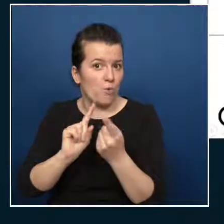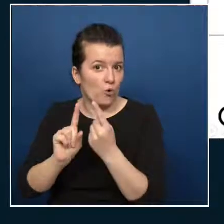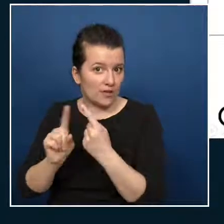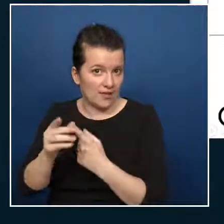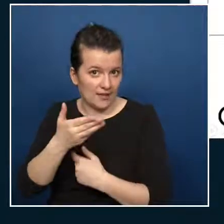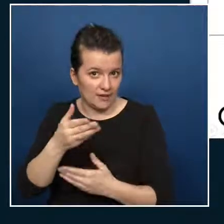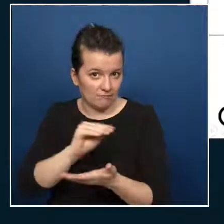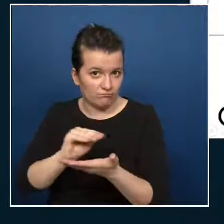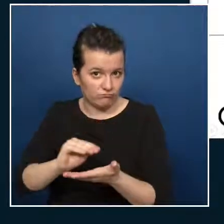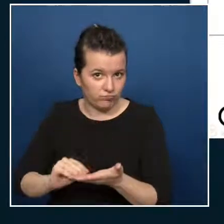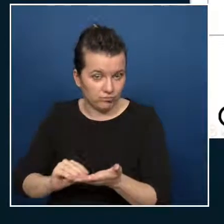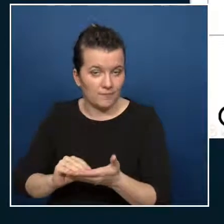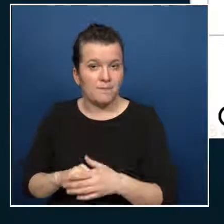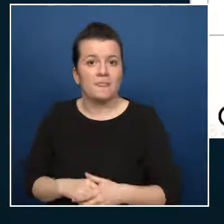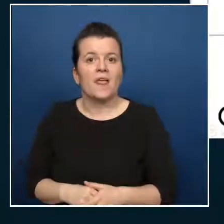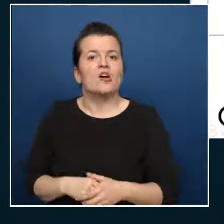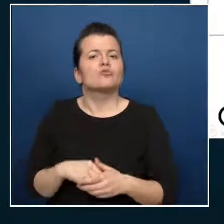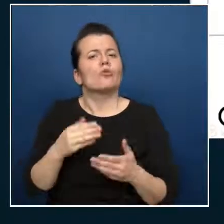have